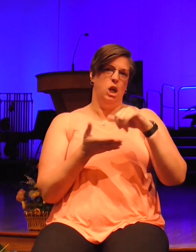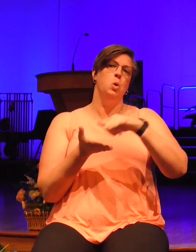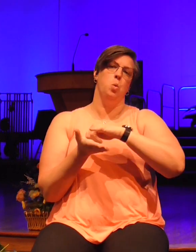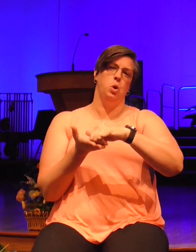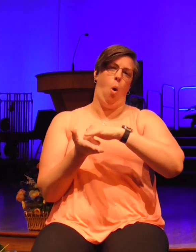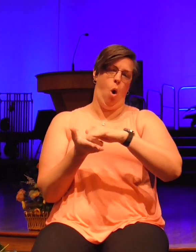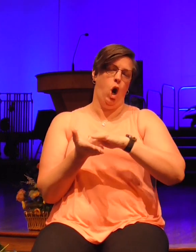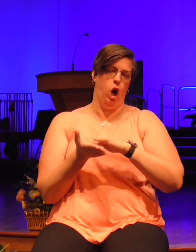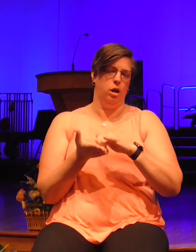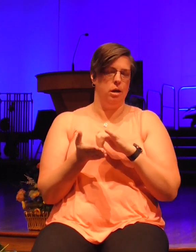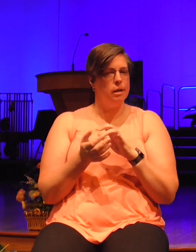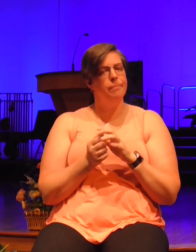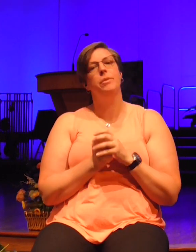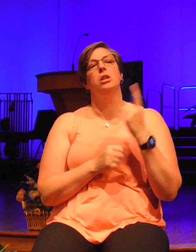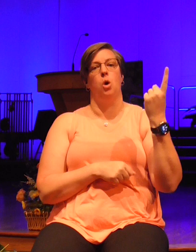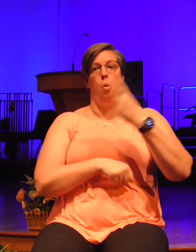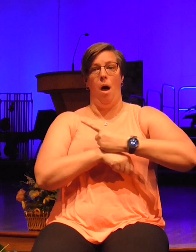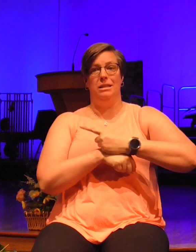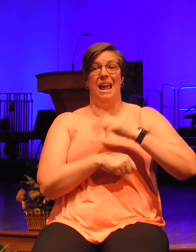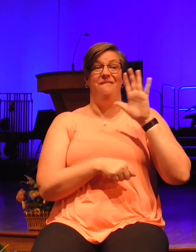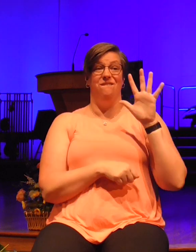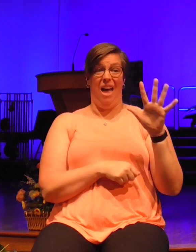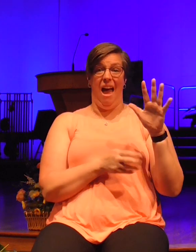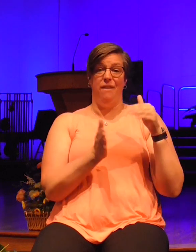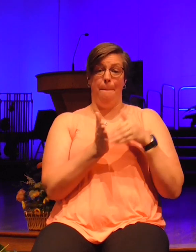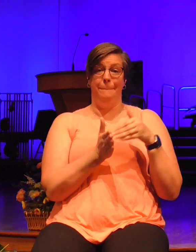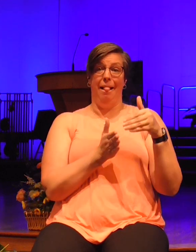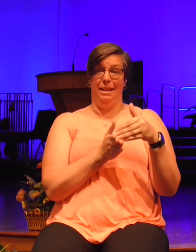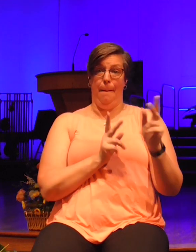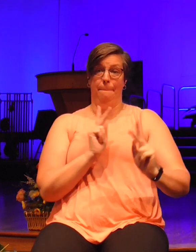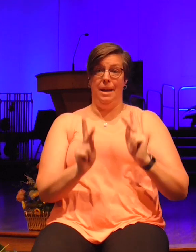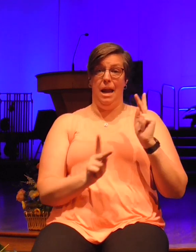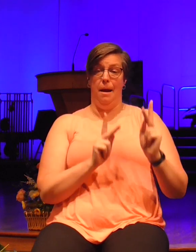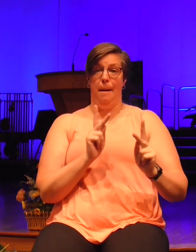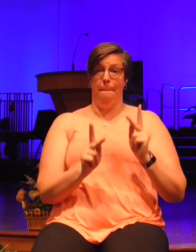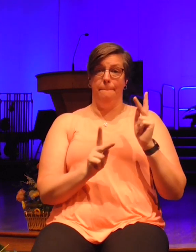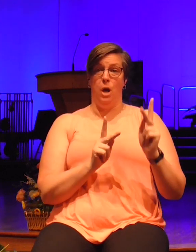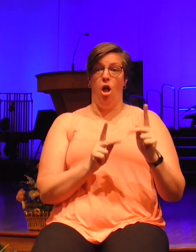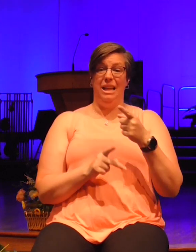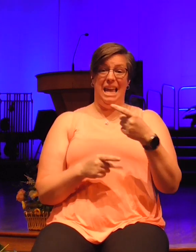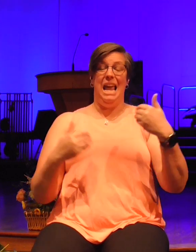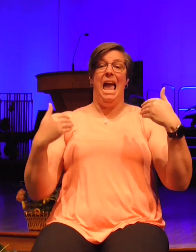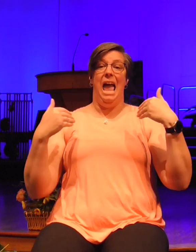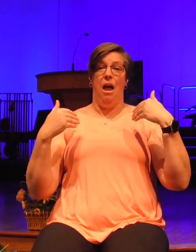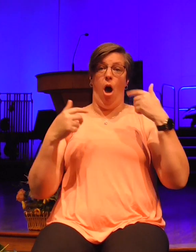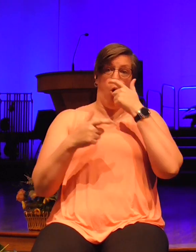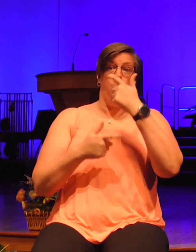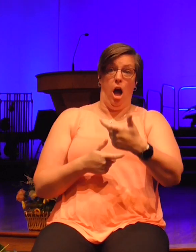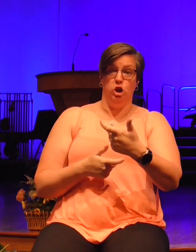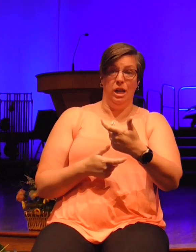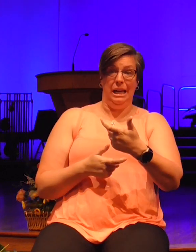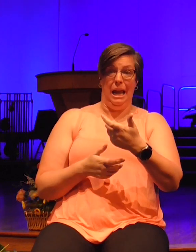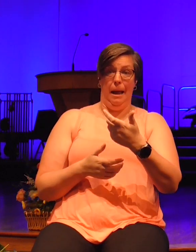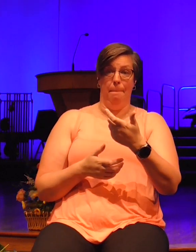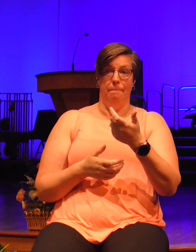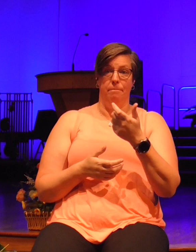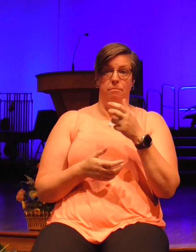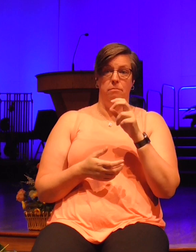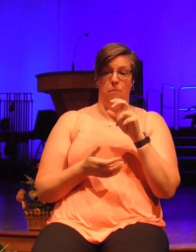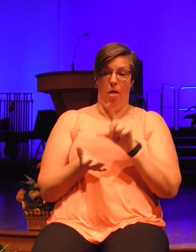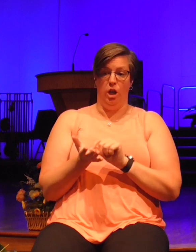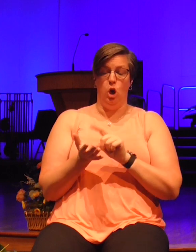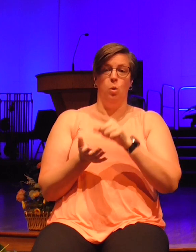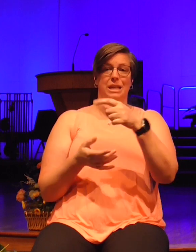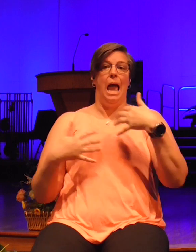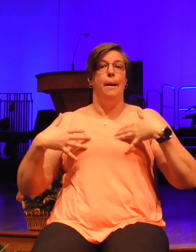one day, while 5 million people were watching him on the news, he had a panic attack. And you can see him doing